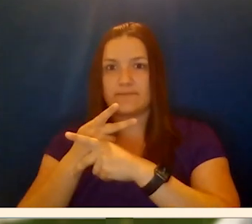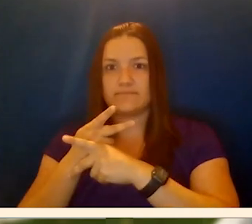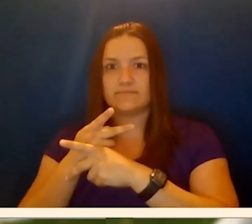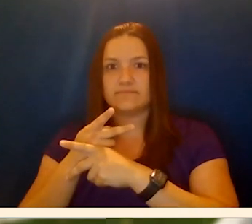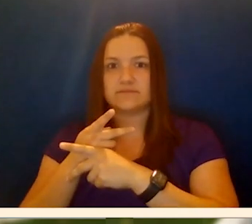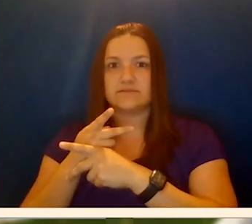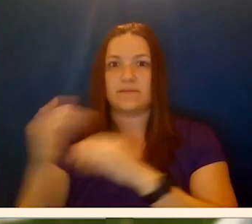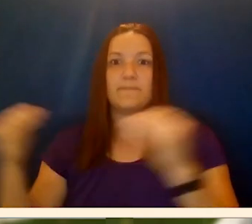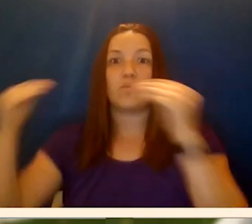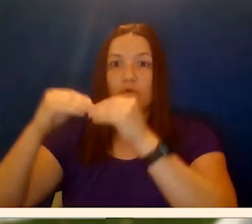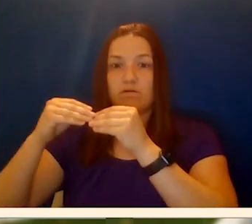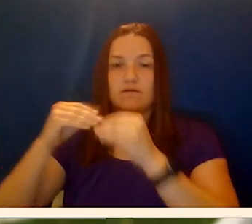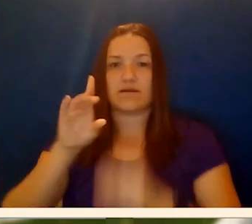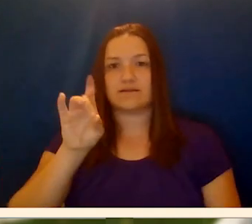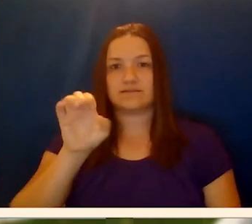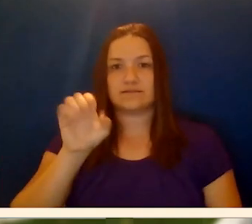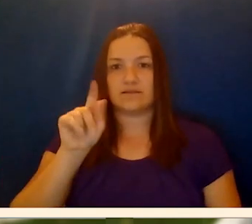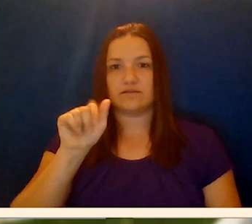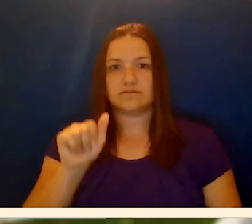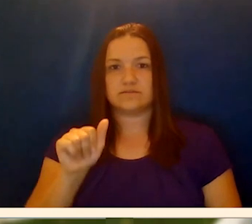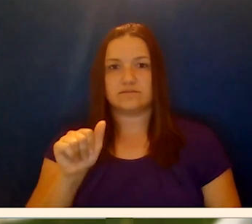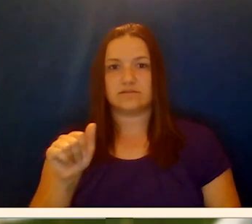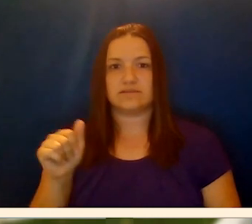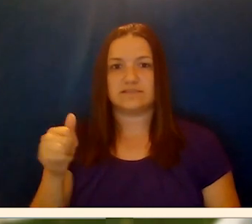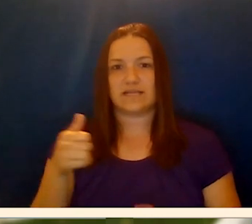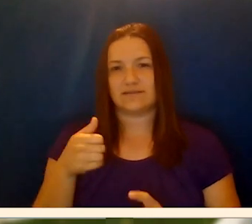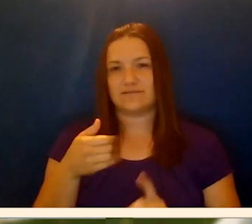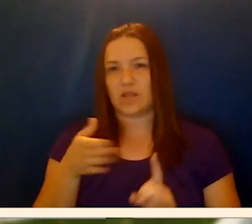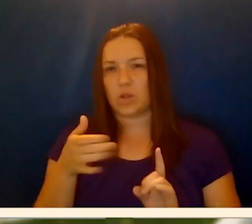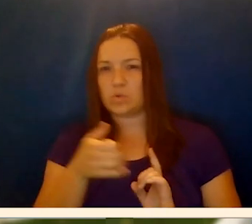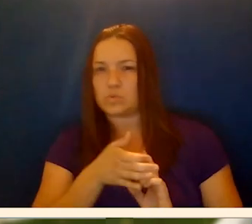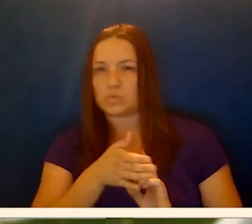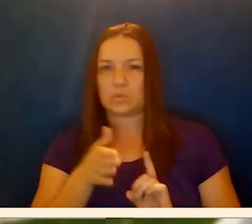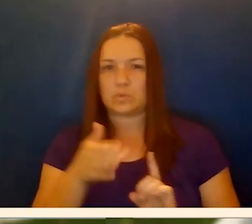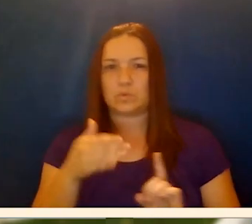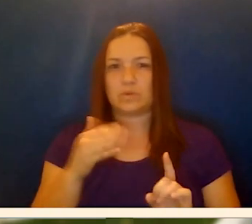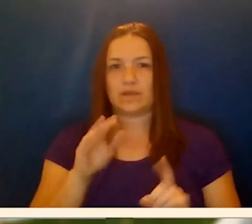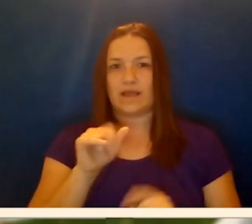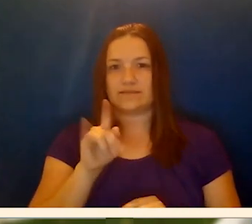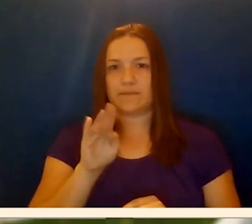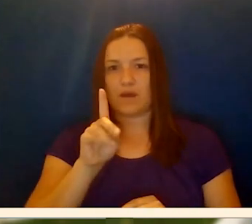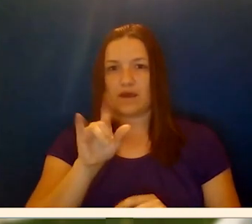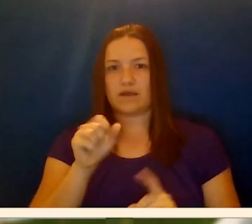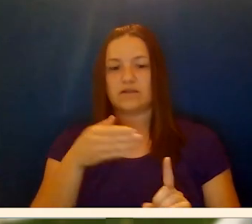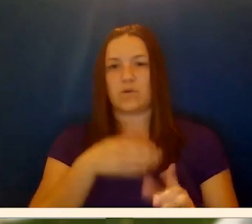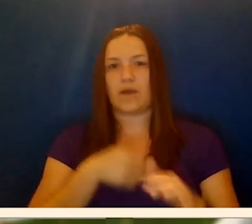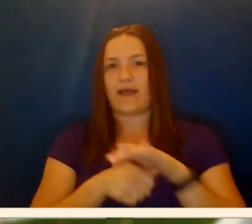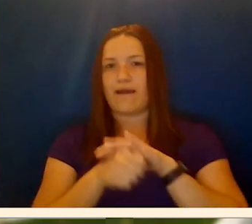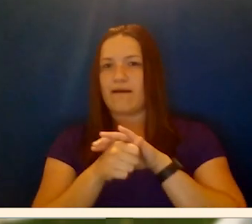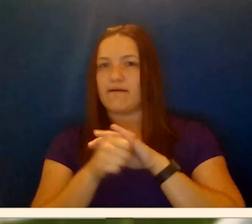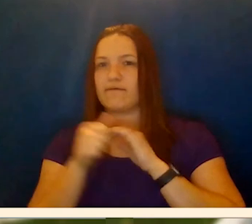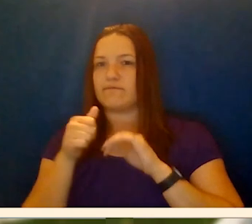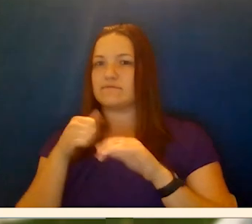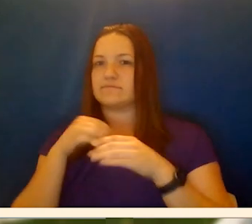variant also appears to be very elusive in avoiding our antibodies, so it's able to hide